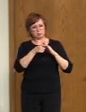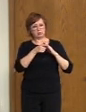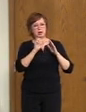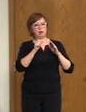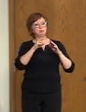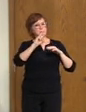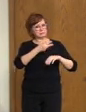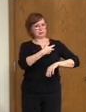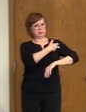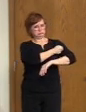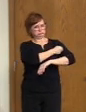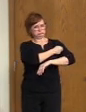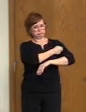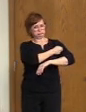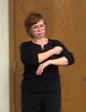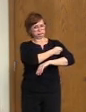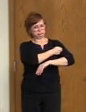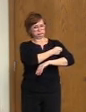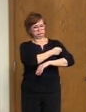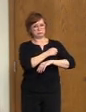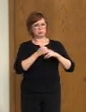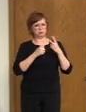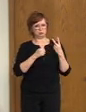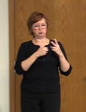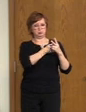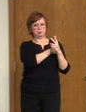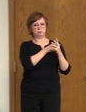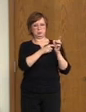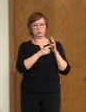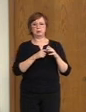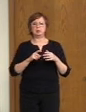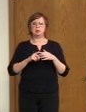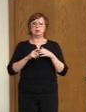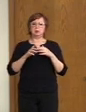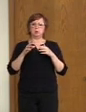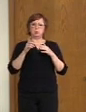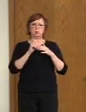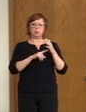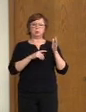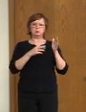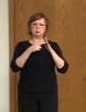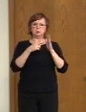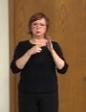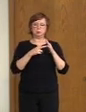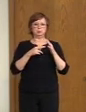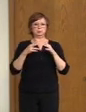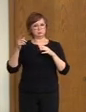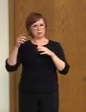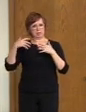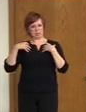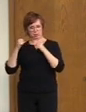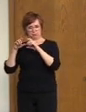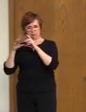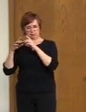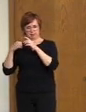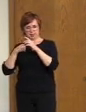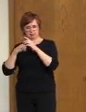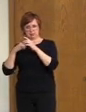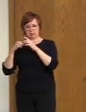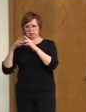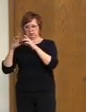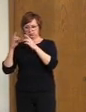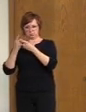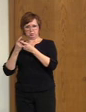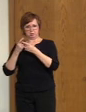Some of the core principles and timelines around the vaccine distribution plan were that all vaccines approved by Health Canada are equally effective